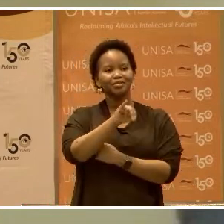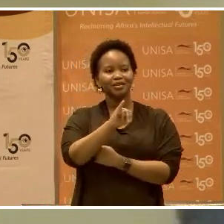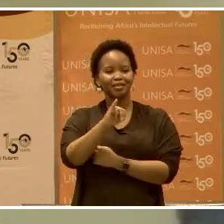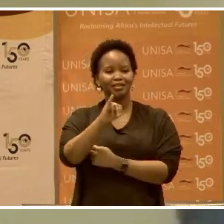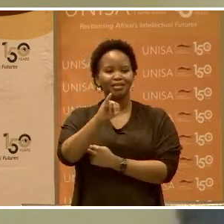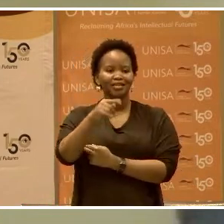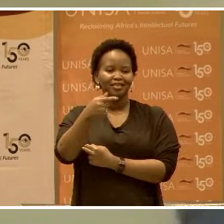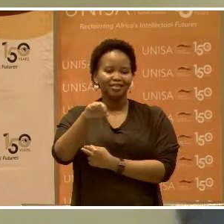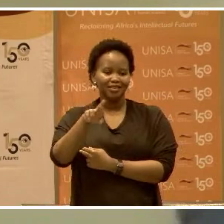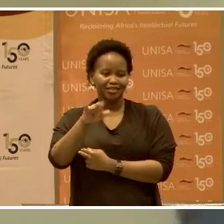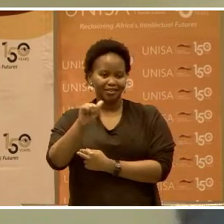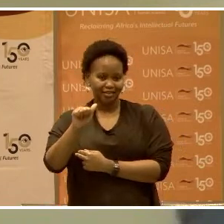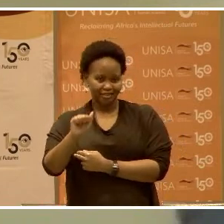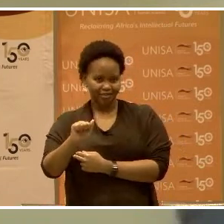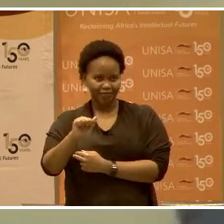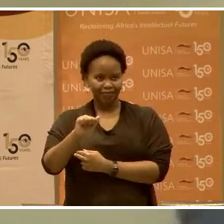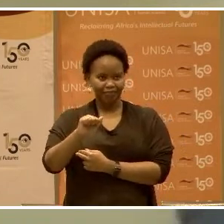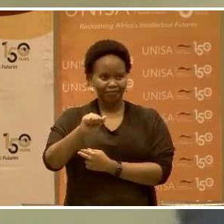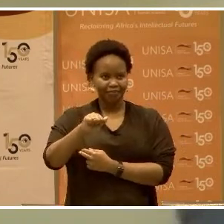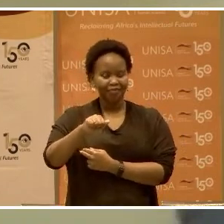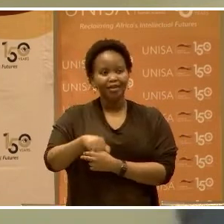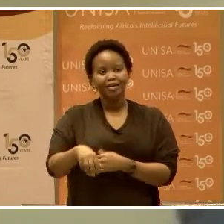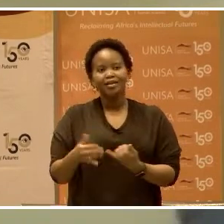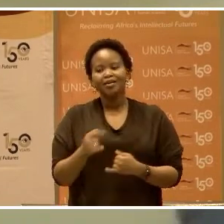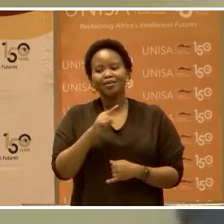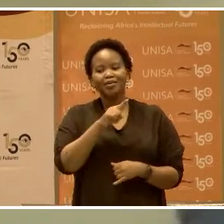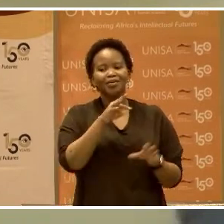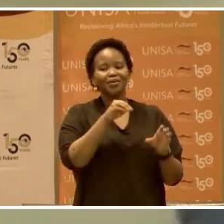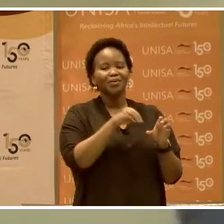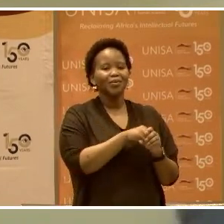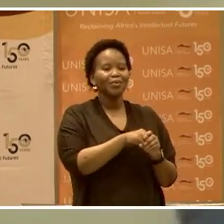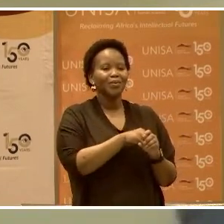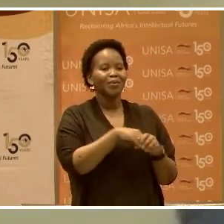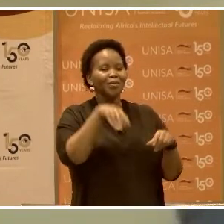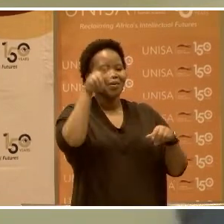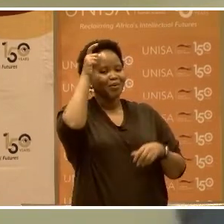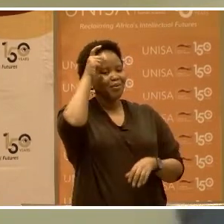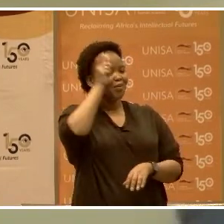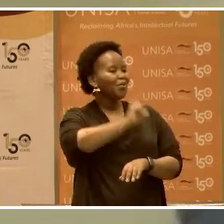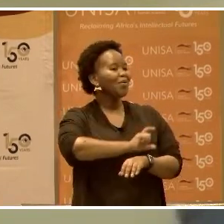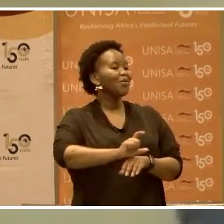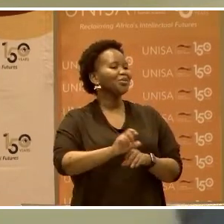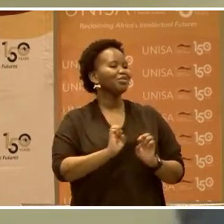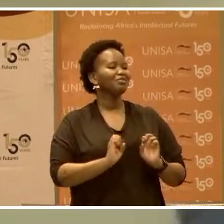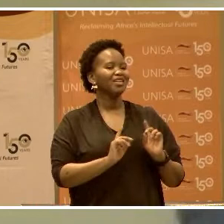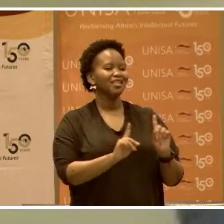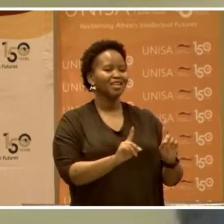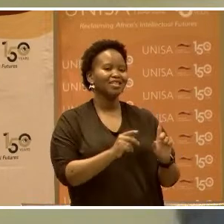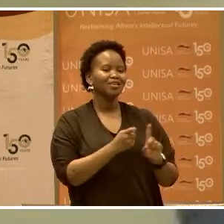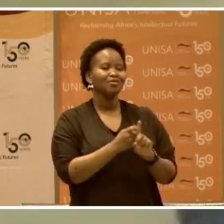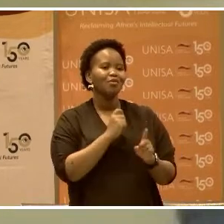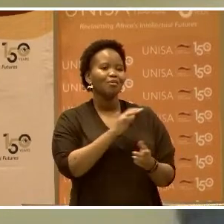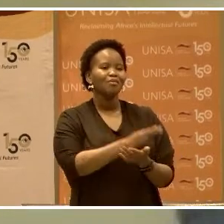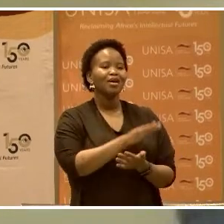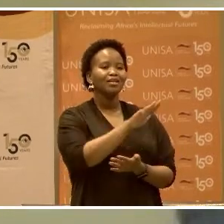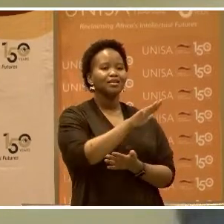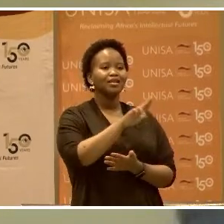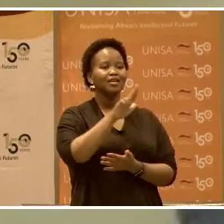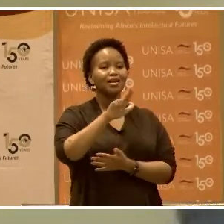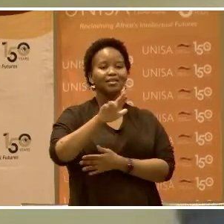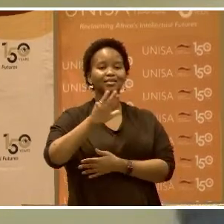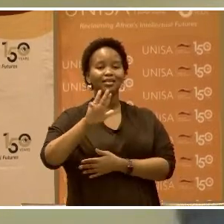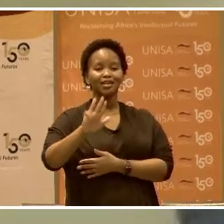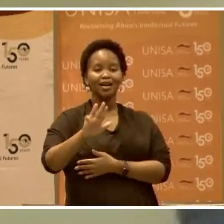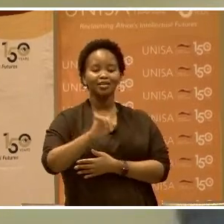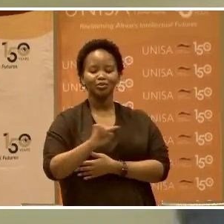Prof. Tella attended St. Andrew's College of Education from 1989 to 1992, where